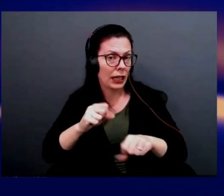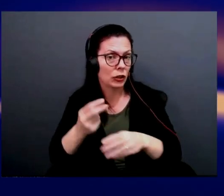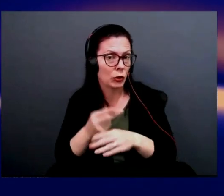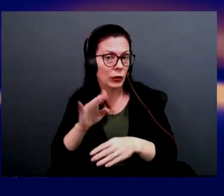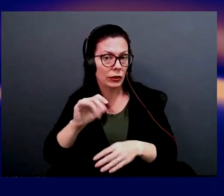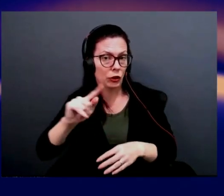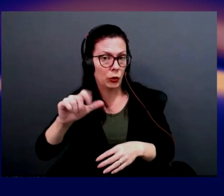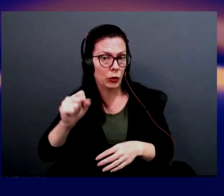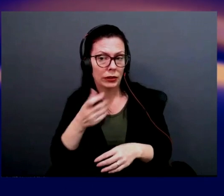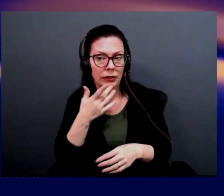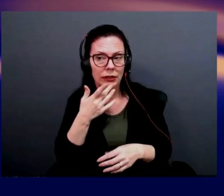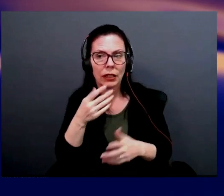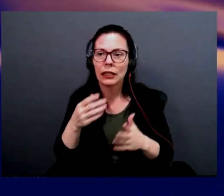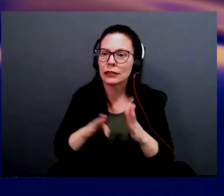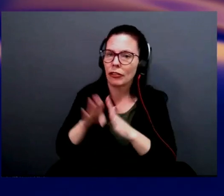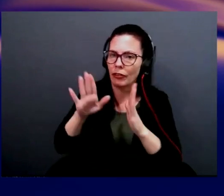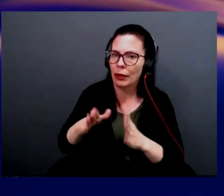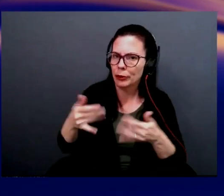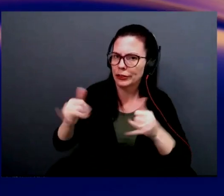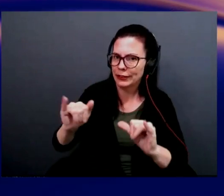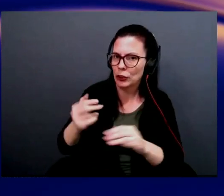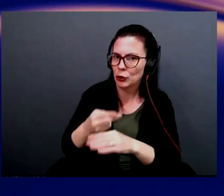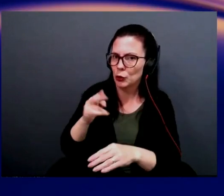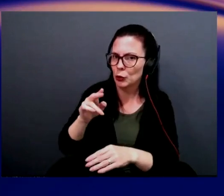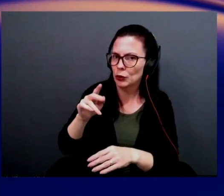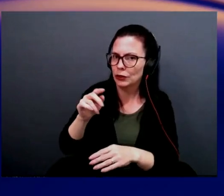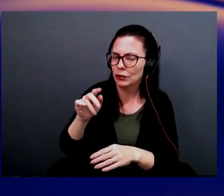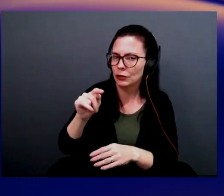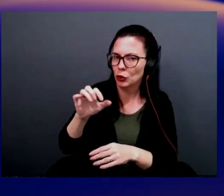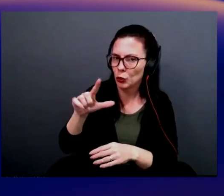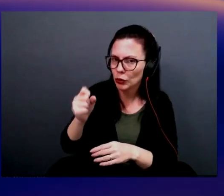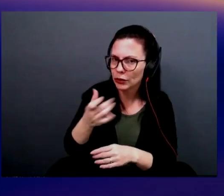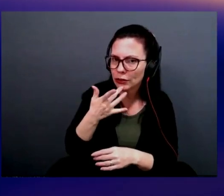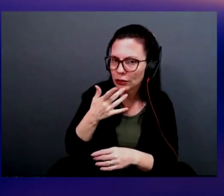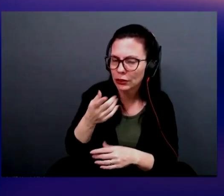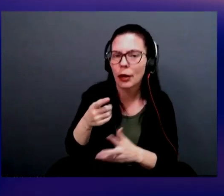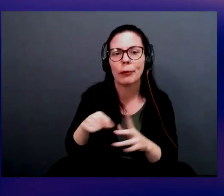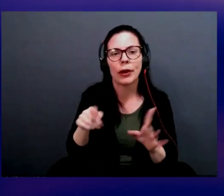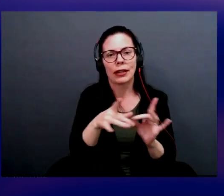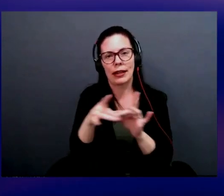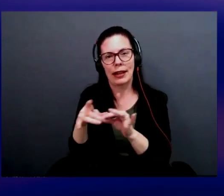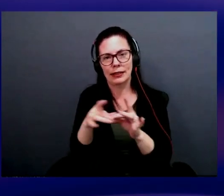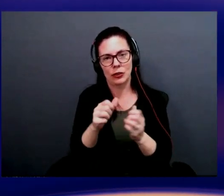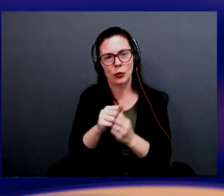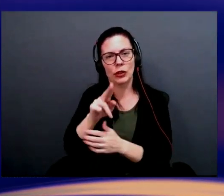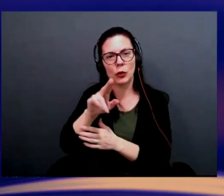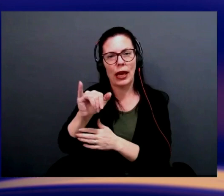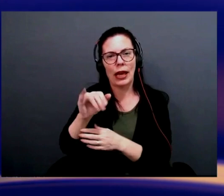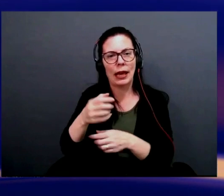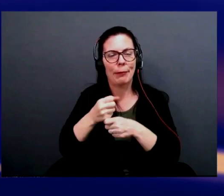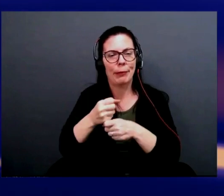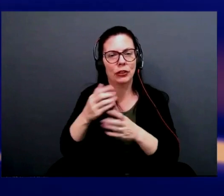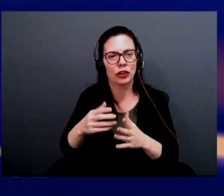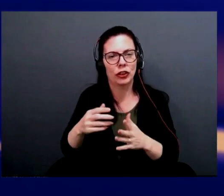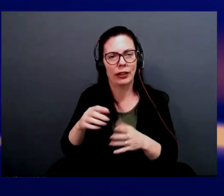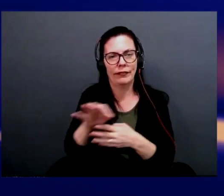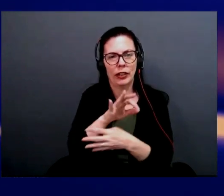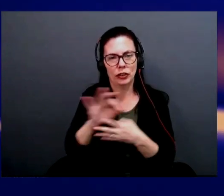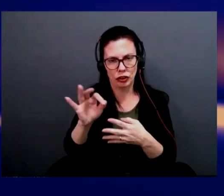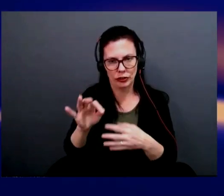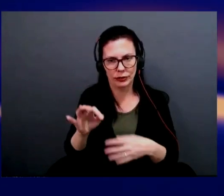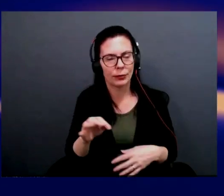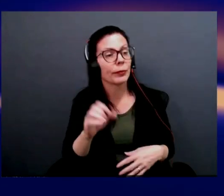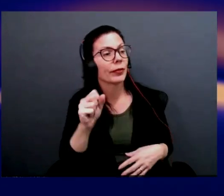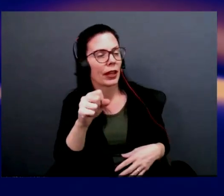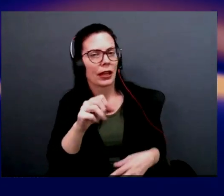developers can still work in the tools they like, but they can be connected now with the UI builder functionality. Yeah. Going from wireframes to